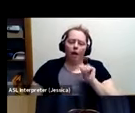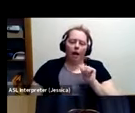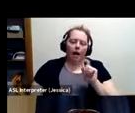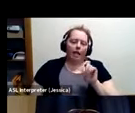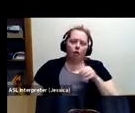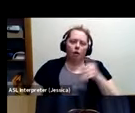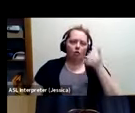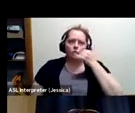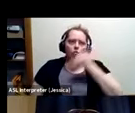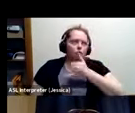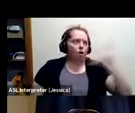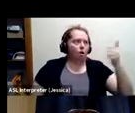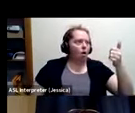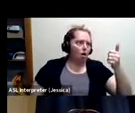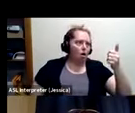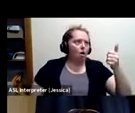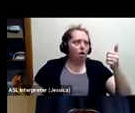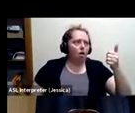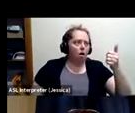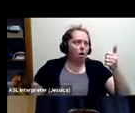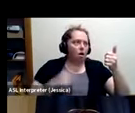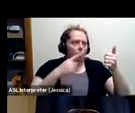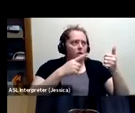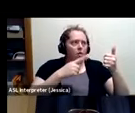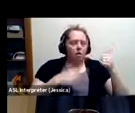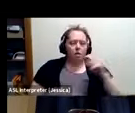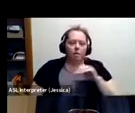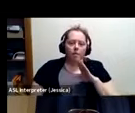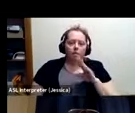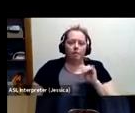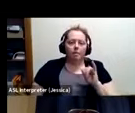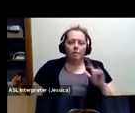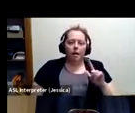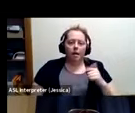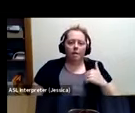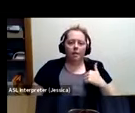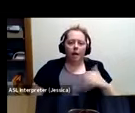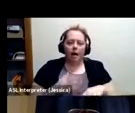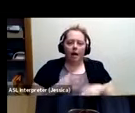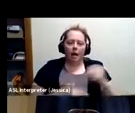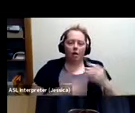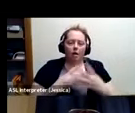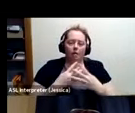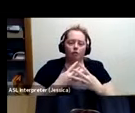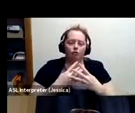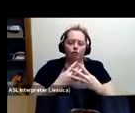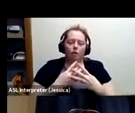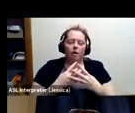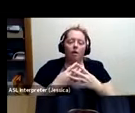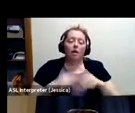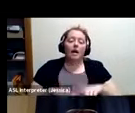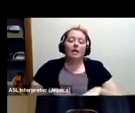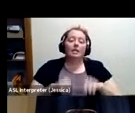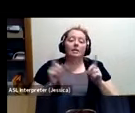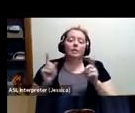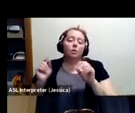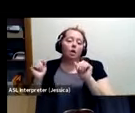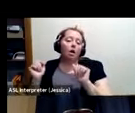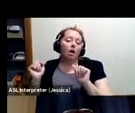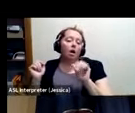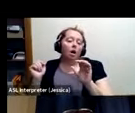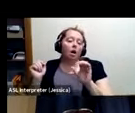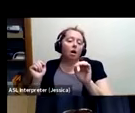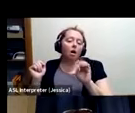your accomplice. They were at the protest with you. They were there next to you. That's what people have used to explain the difference to